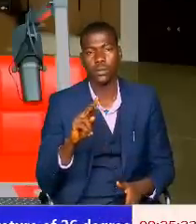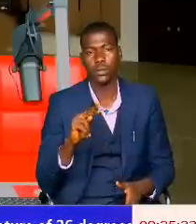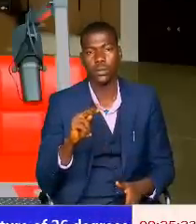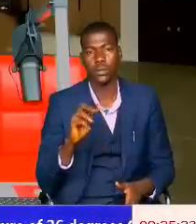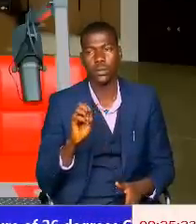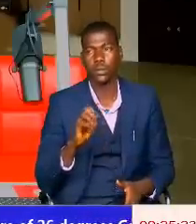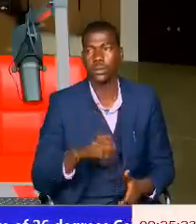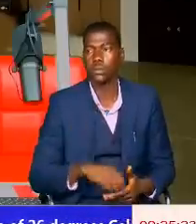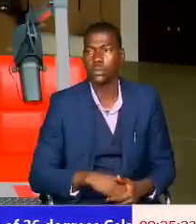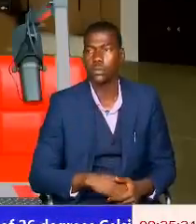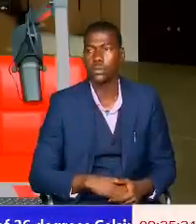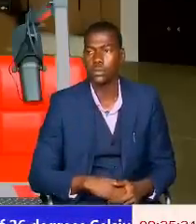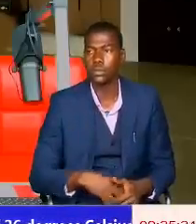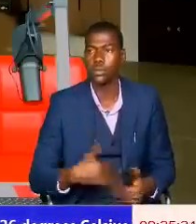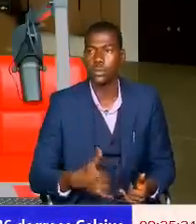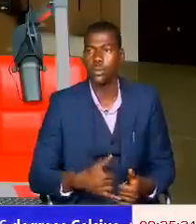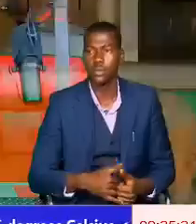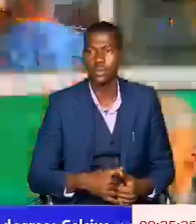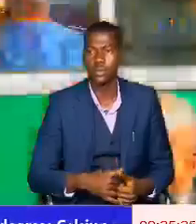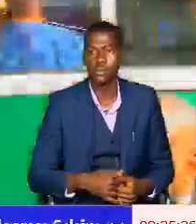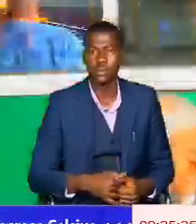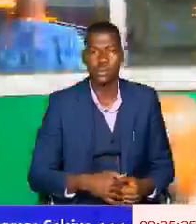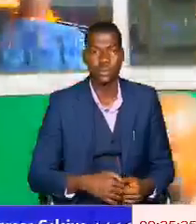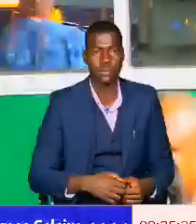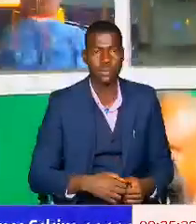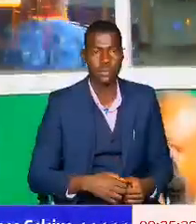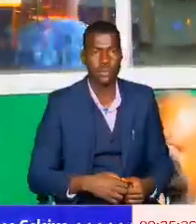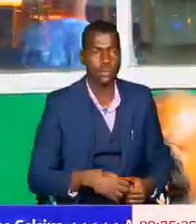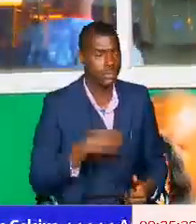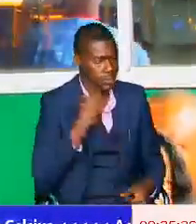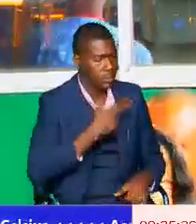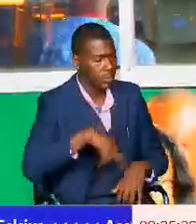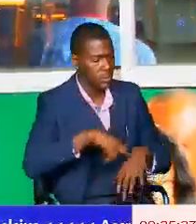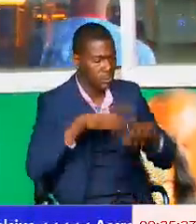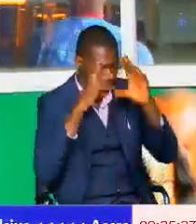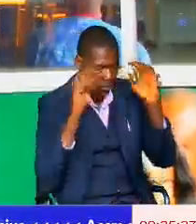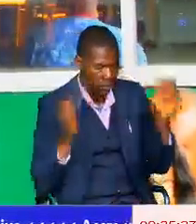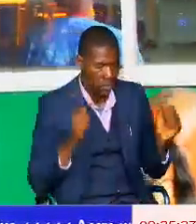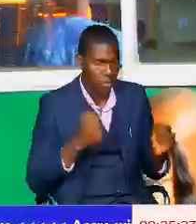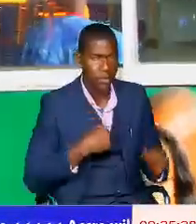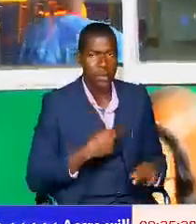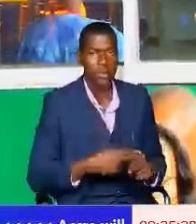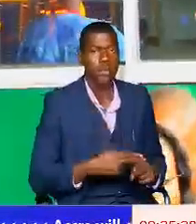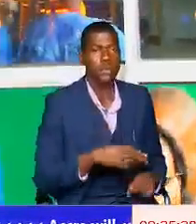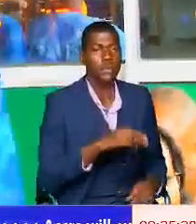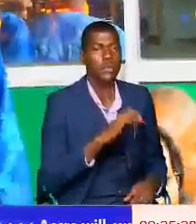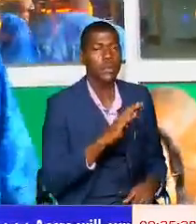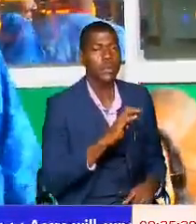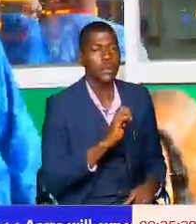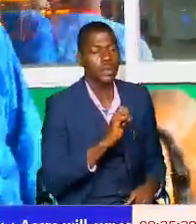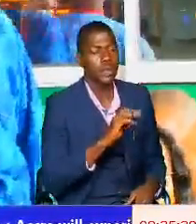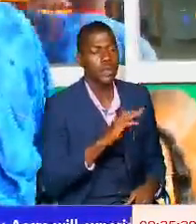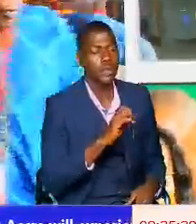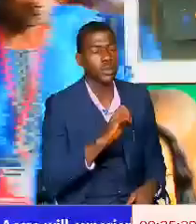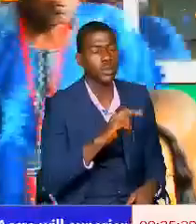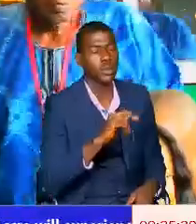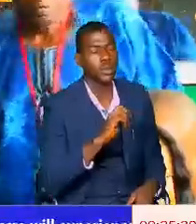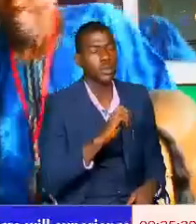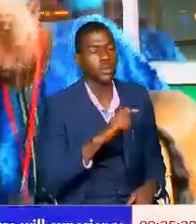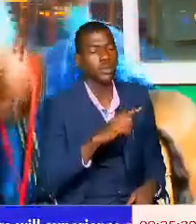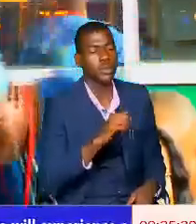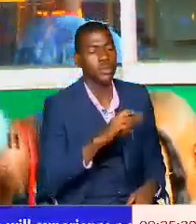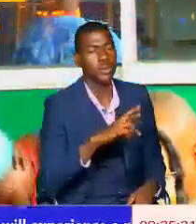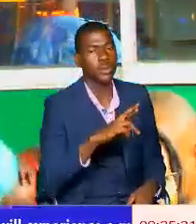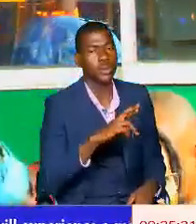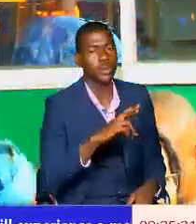please. Yes, good morning, sir. Ordinary President. Yes, waiting be your name, sir. My name is Ebenezer Ogunfowora. You come from? From Ibadan. You